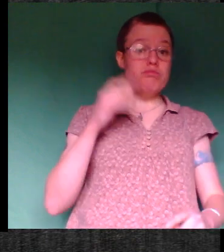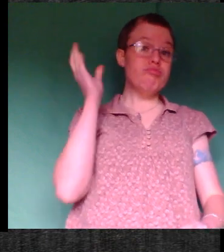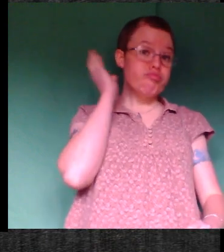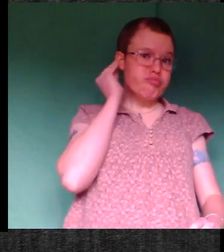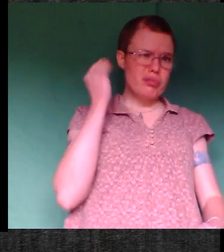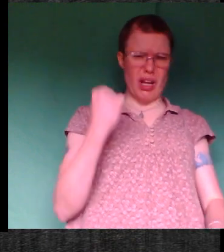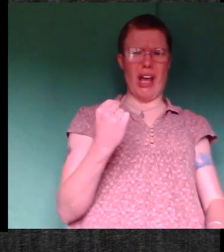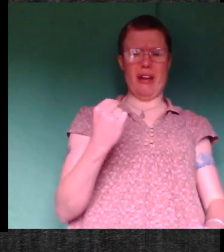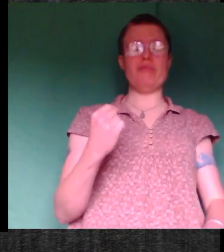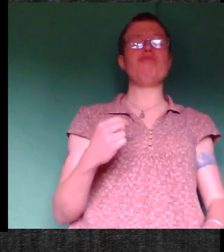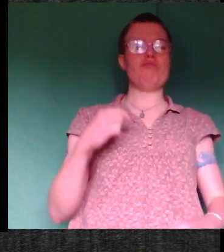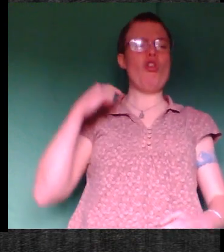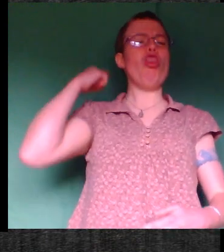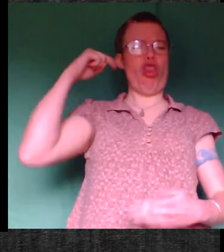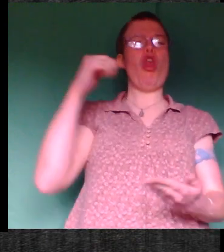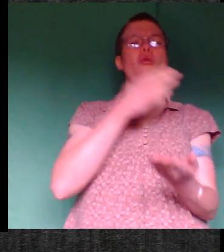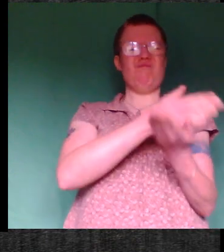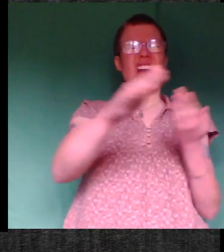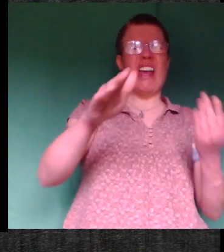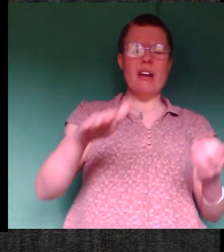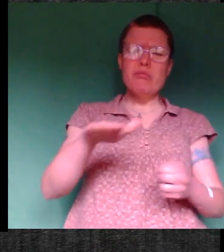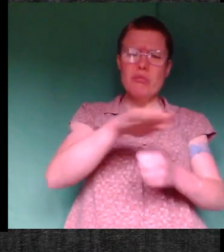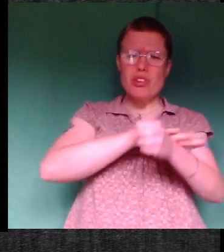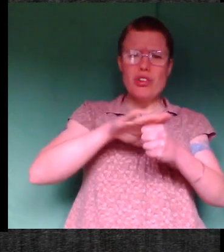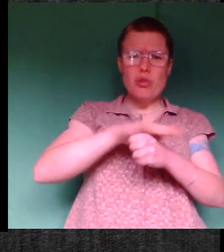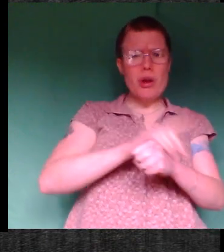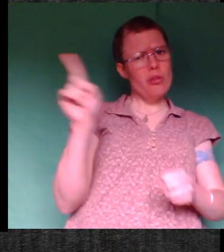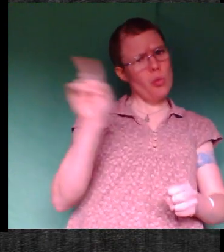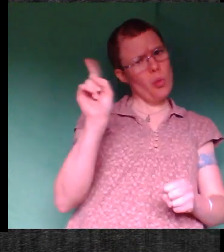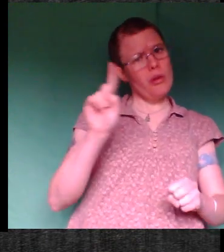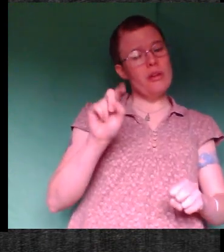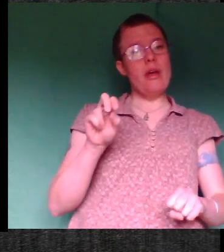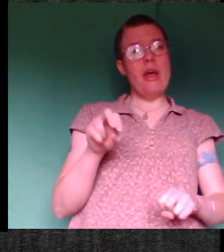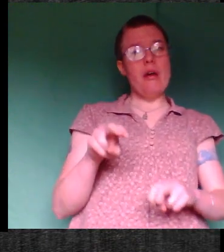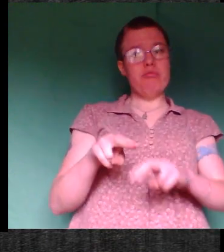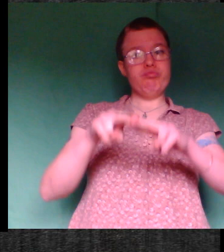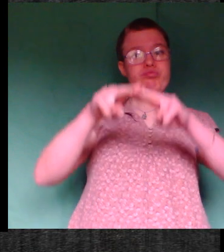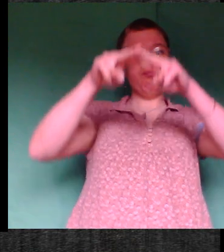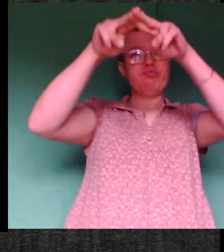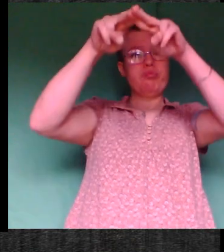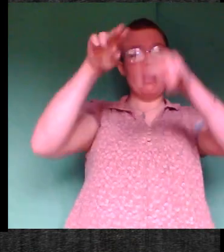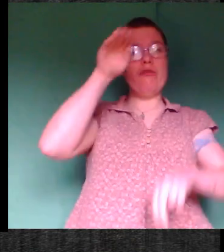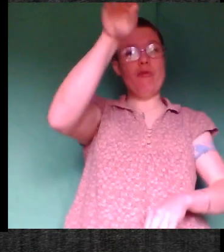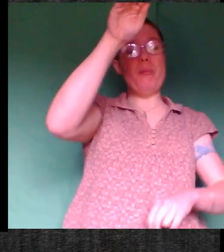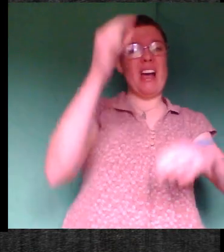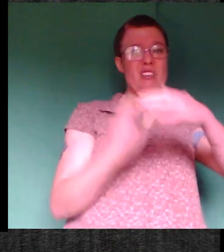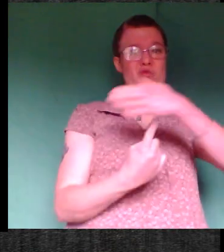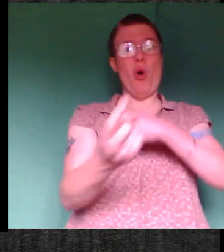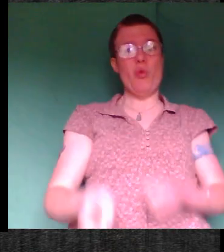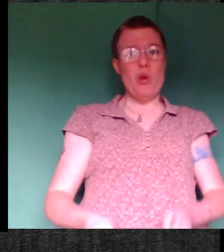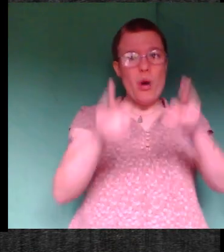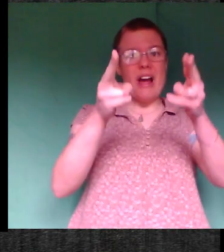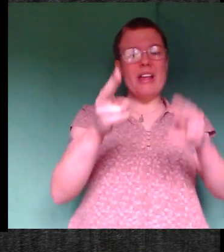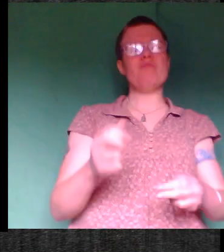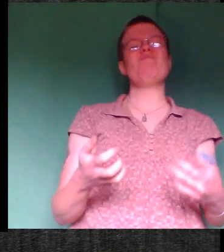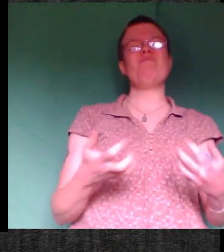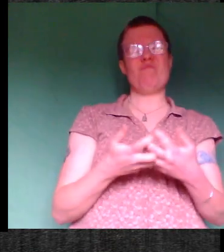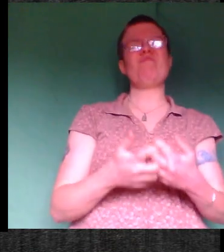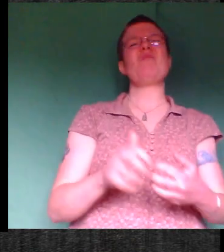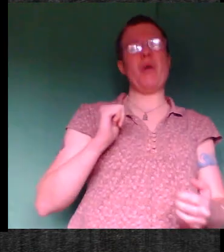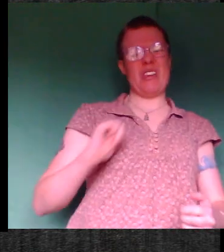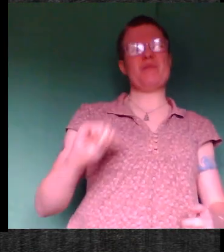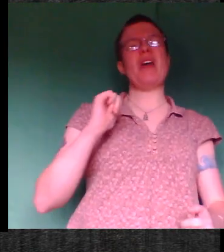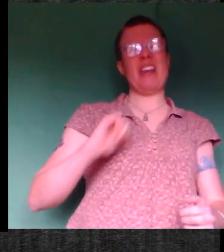This is Snake. Colonel, can you hear me? Loud and clear. What's the situation, Snake? Looks like the elevator in the back is the only way